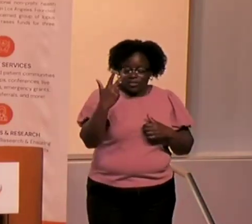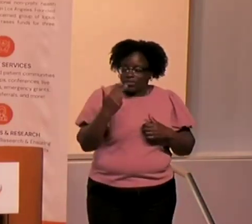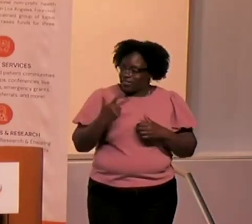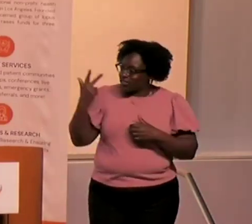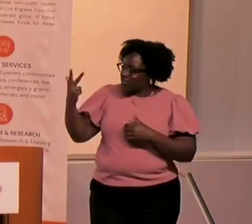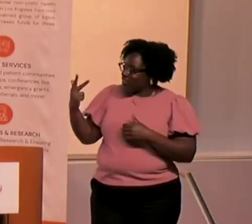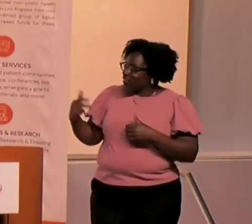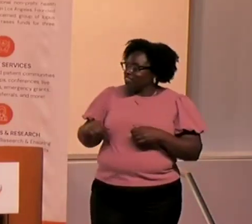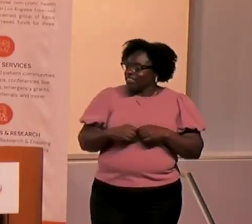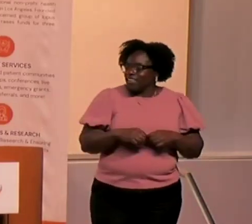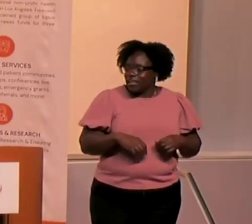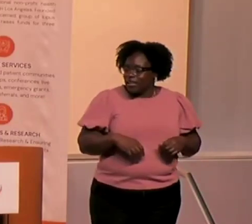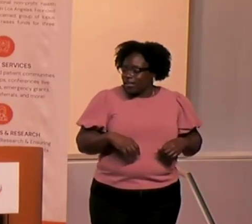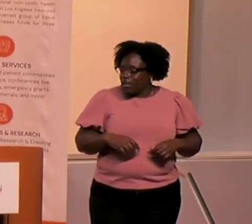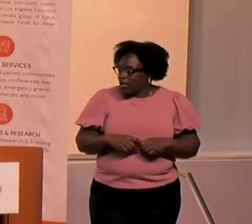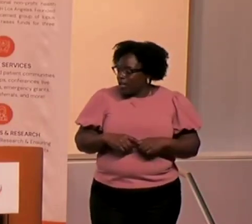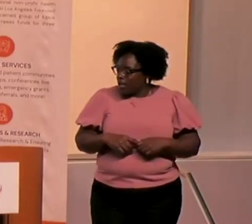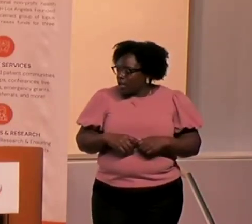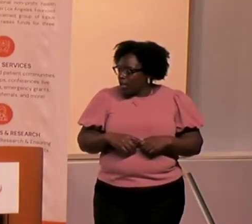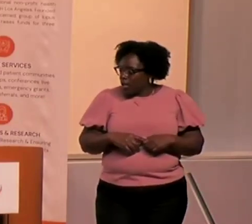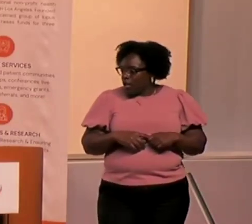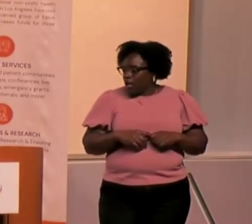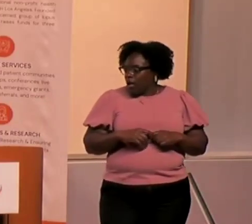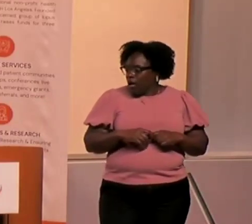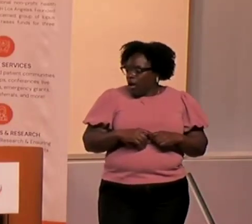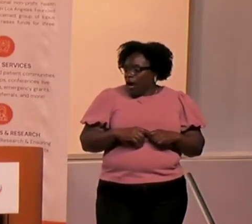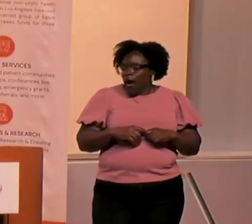you. So you can just hang out for a sec.